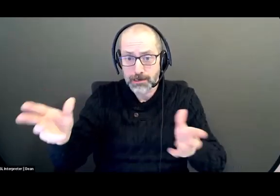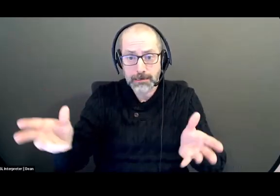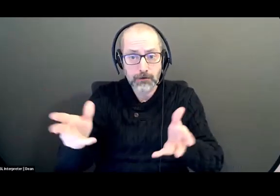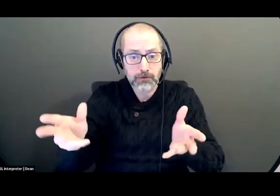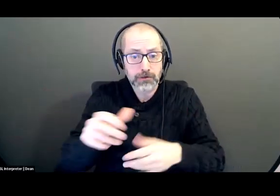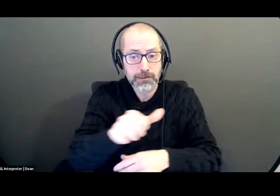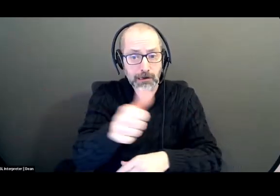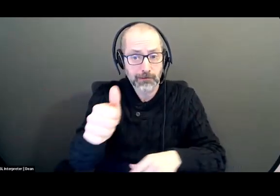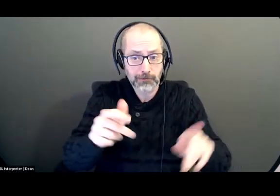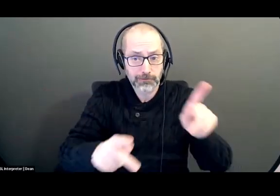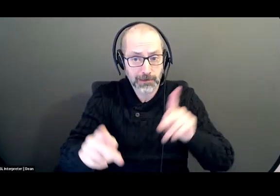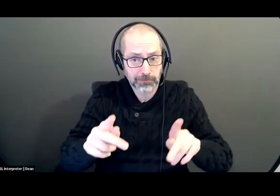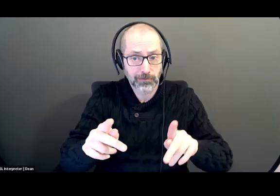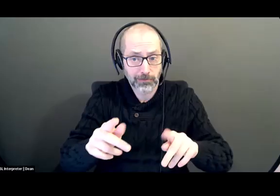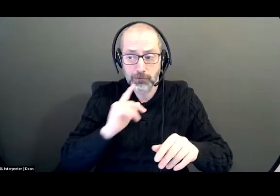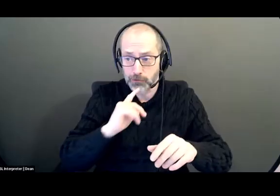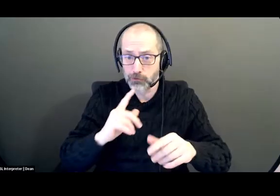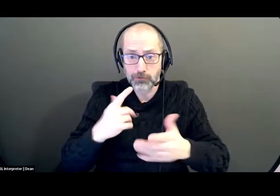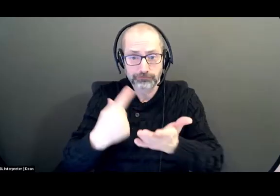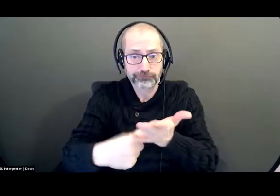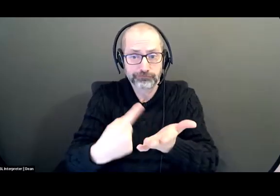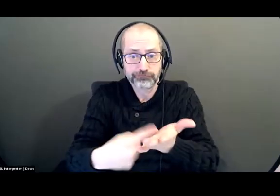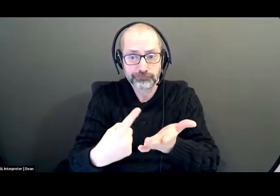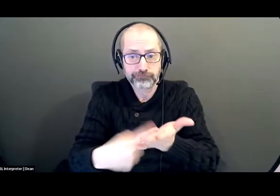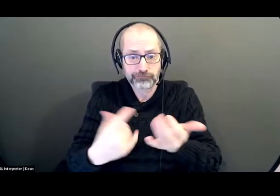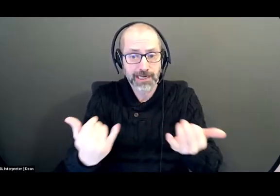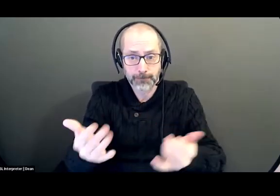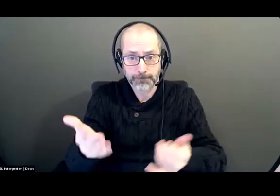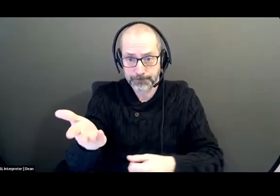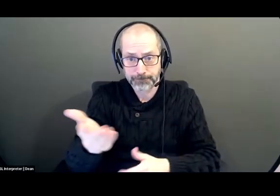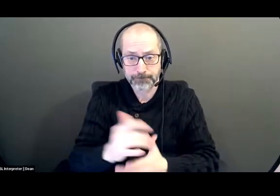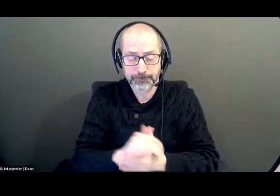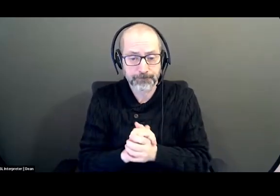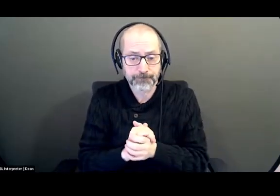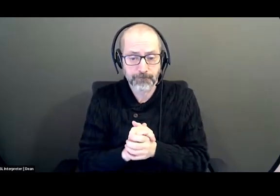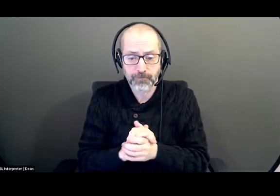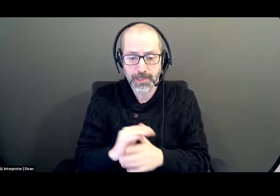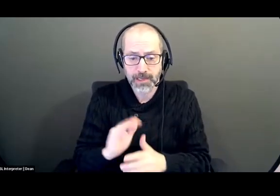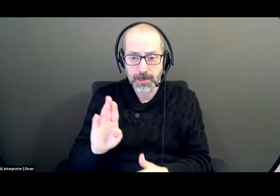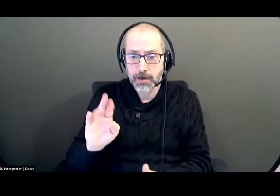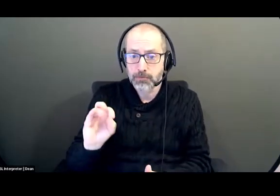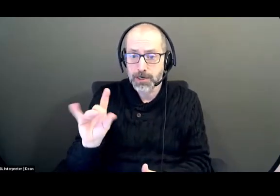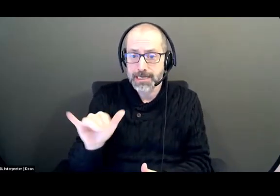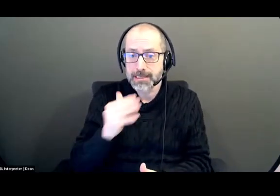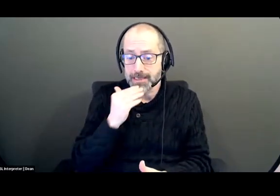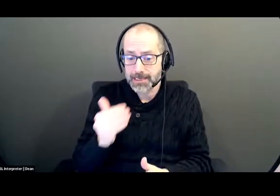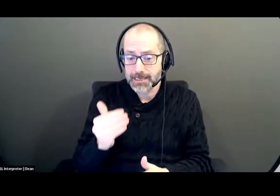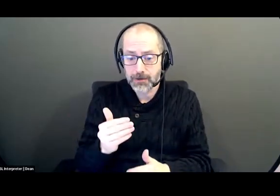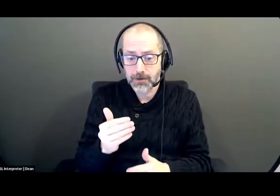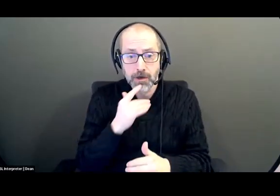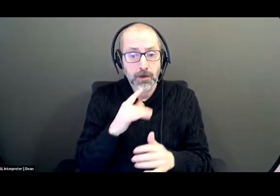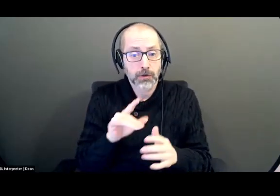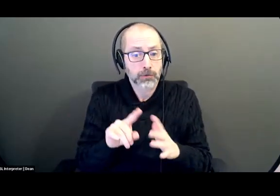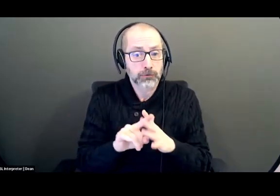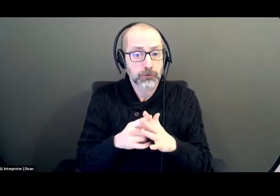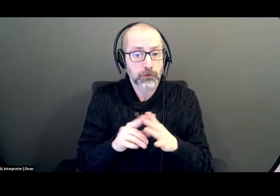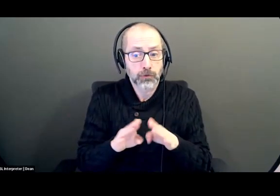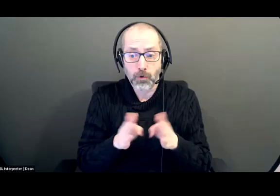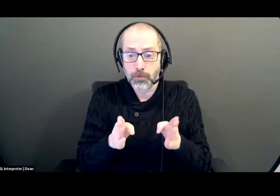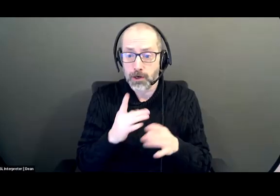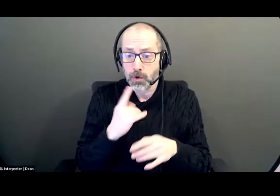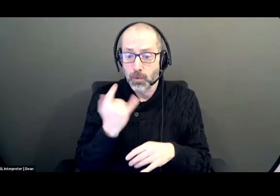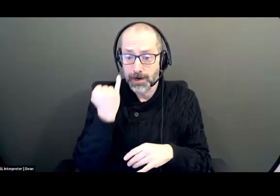by our experiences. So in order to do equity work, I think we need to challenge our own imagination. Pressure